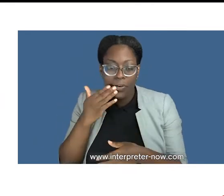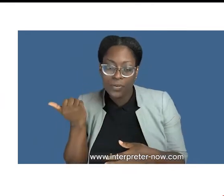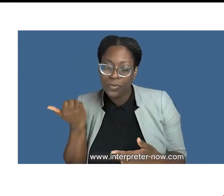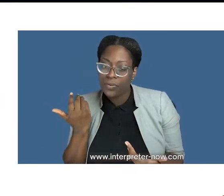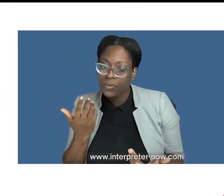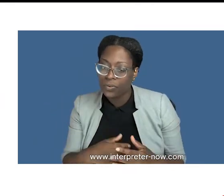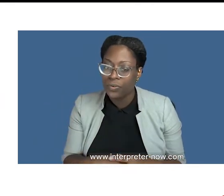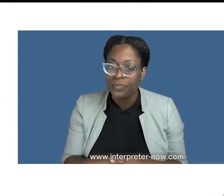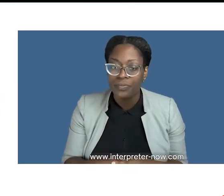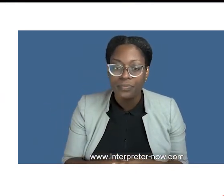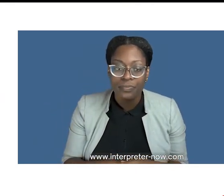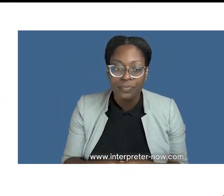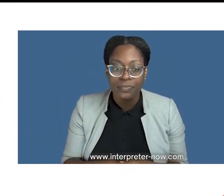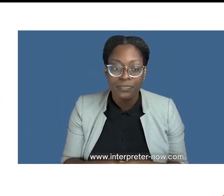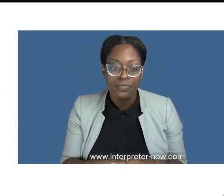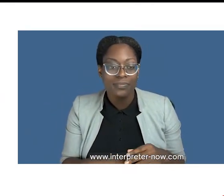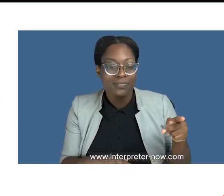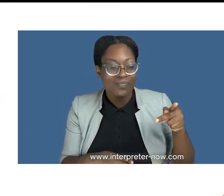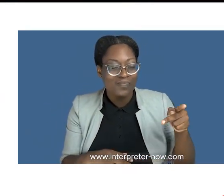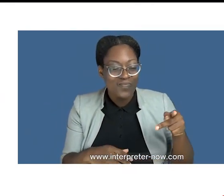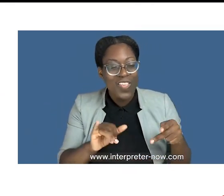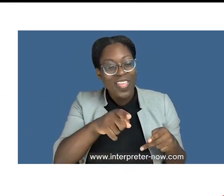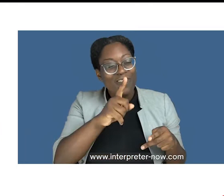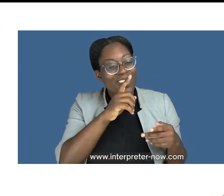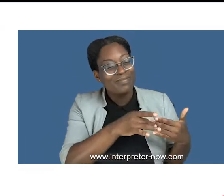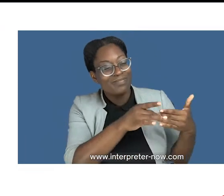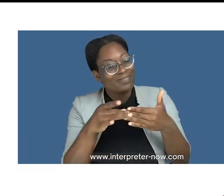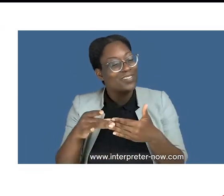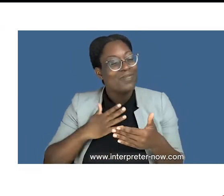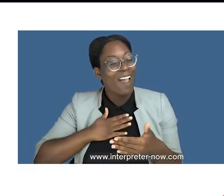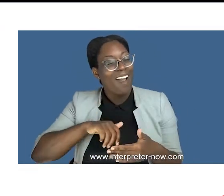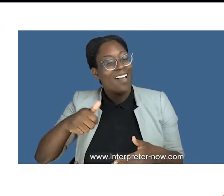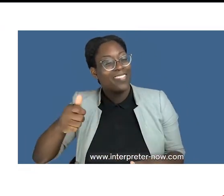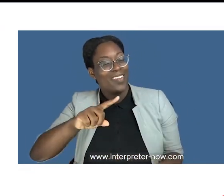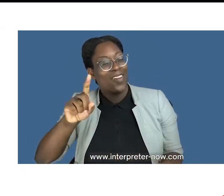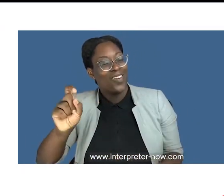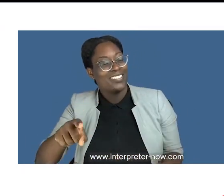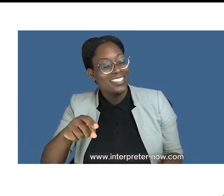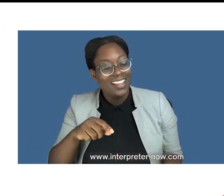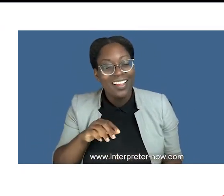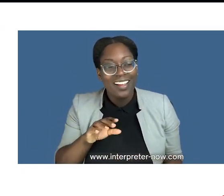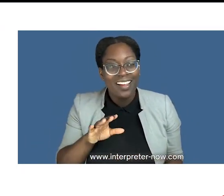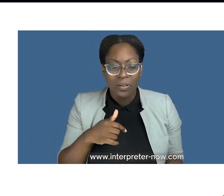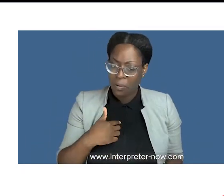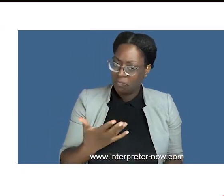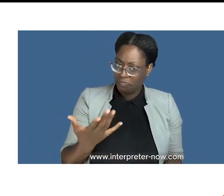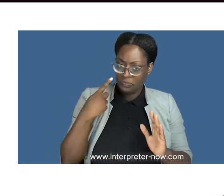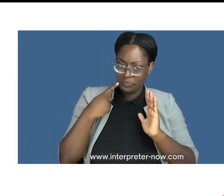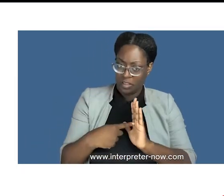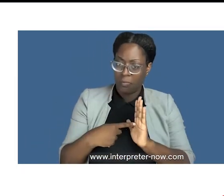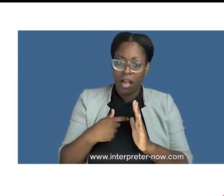about that. And I think you alluded to a question that I was going to ask later, but I'm going to ask it right now because I think they're